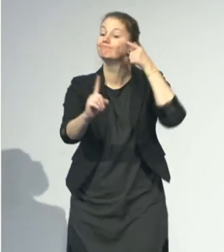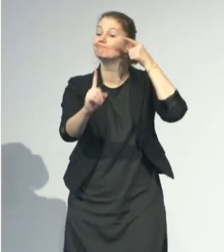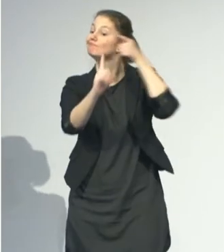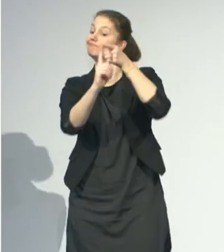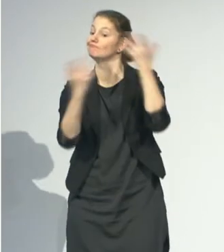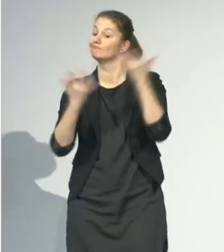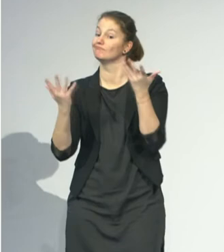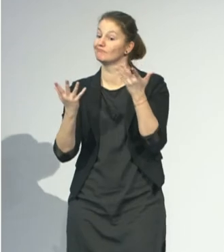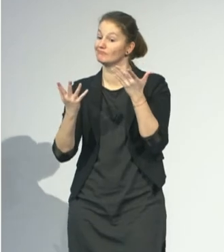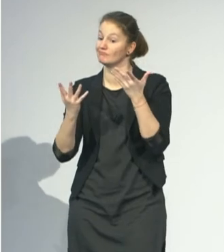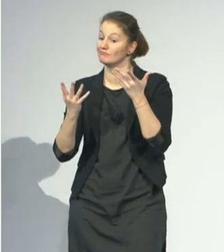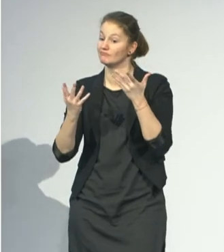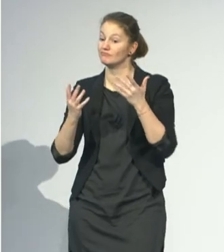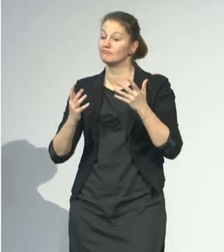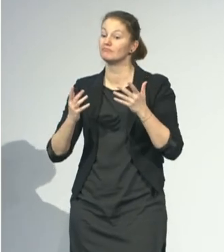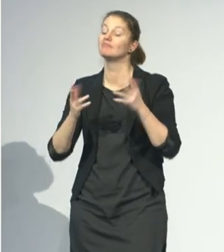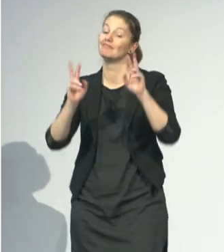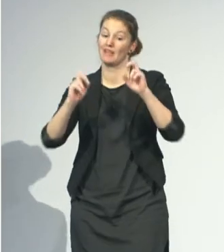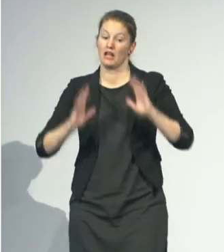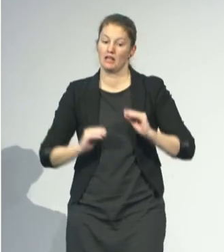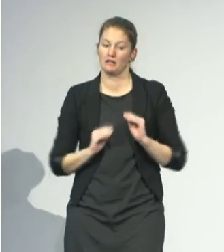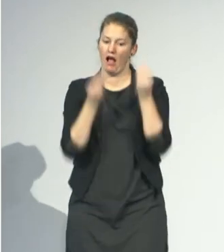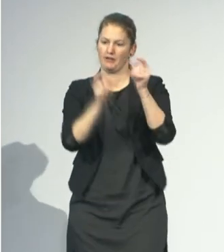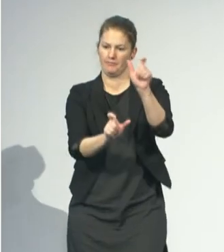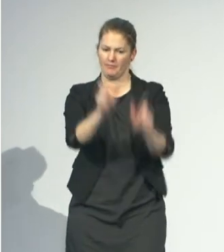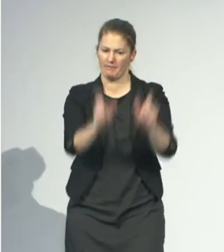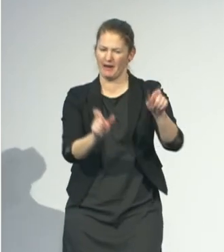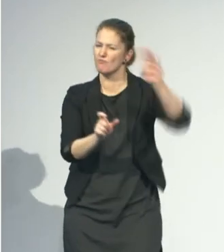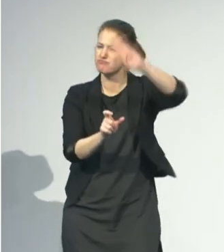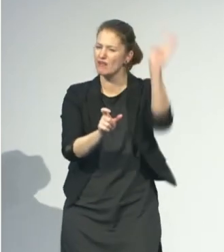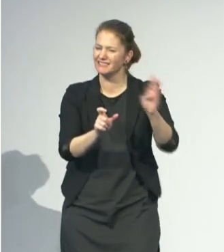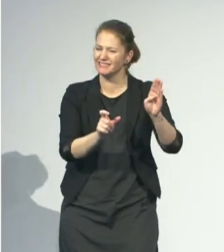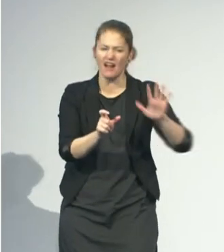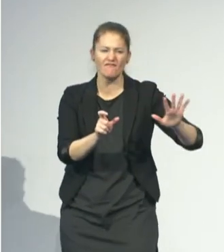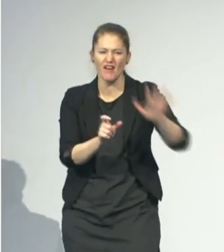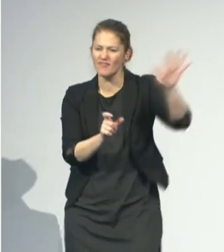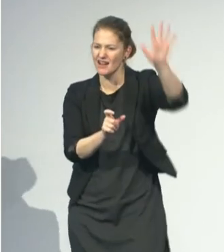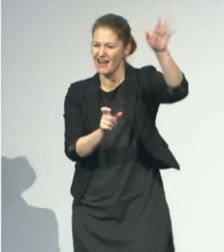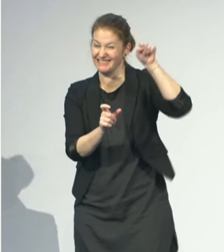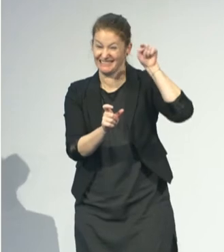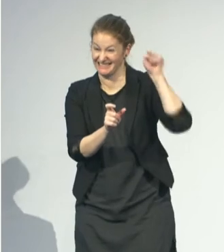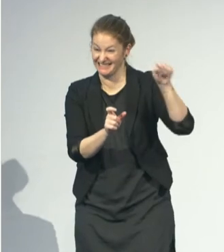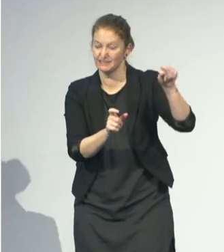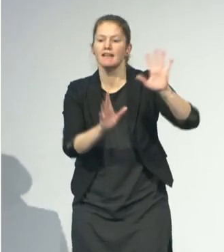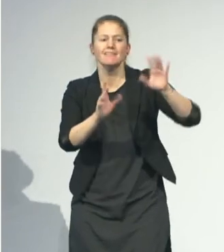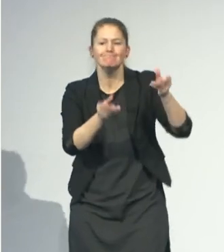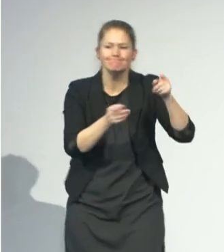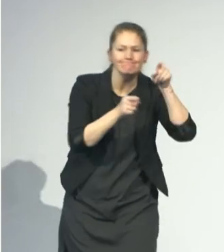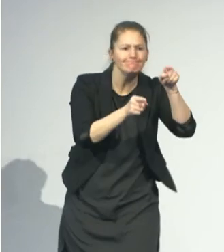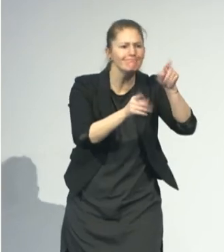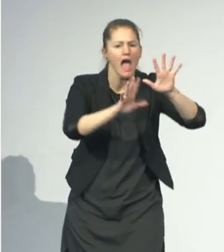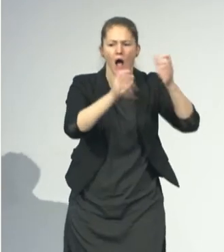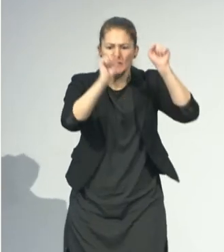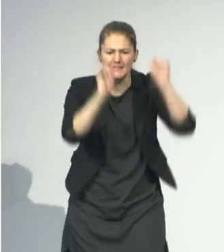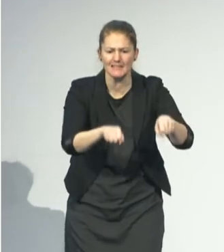in Rio de Janeiro, a very poor situation. And we teach them to, after a